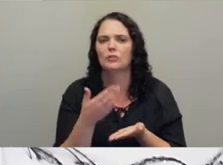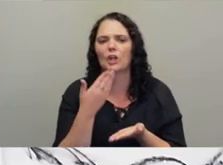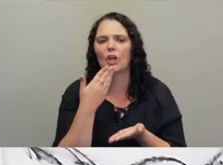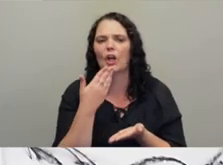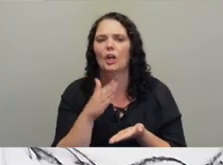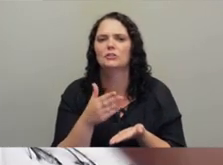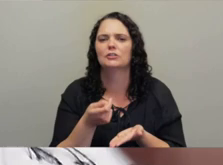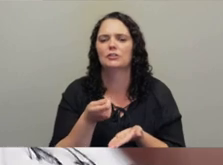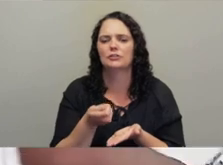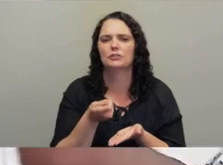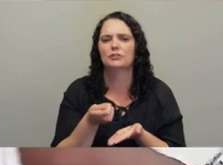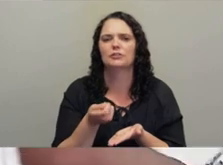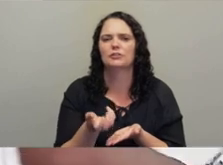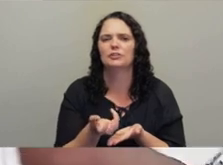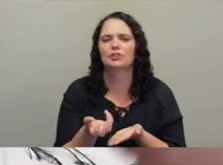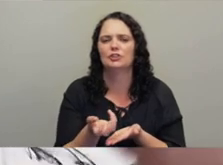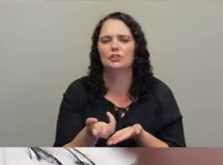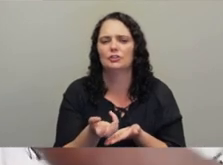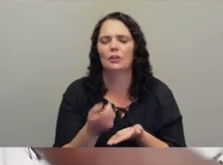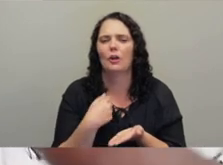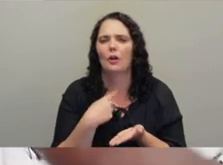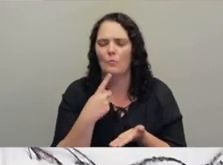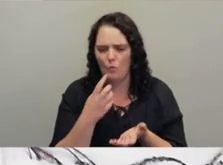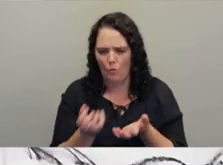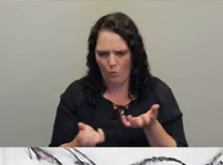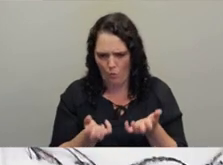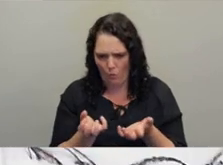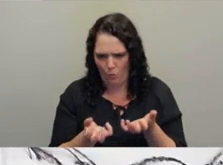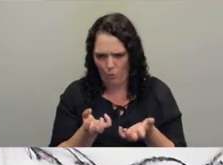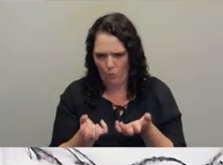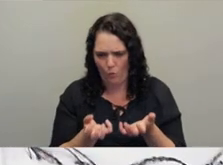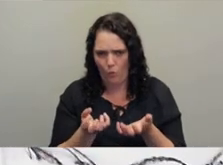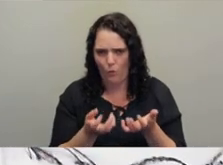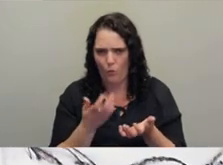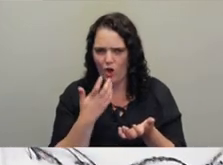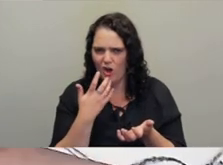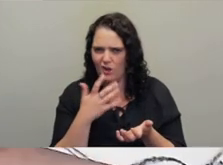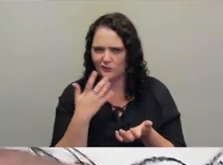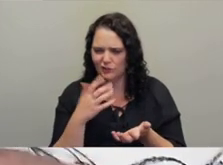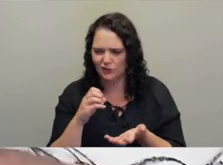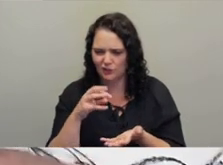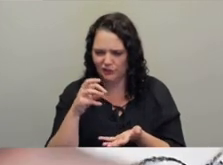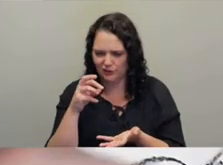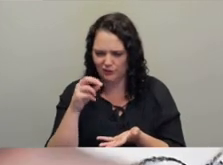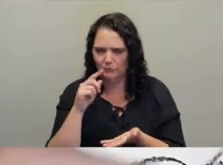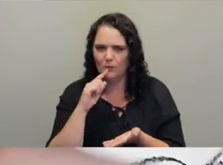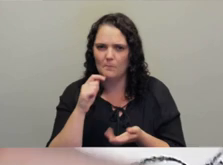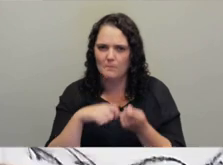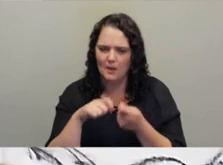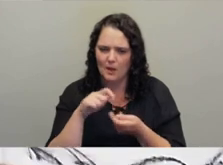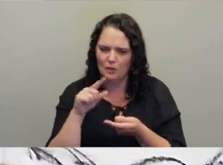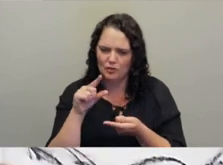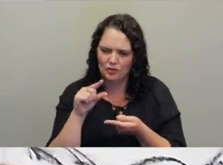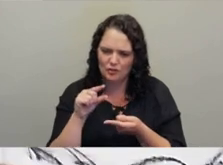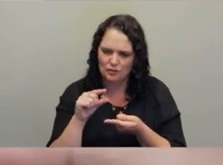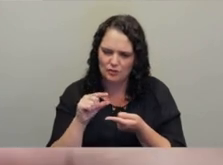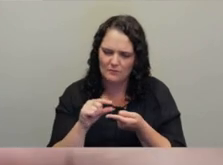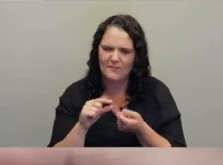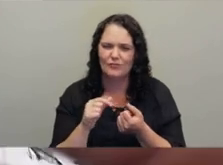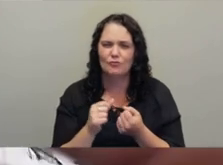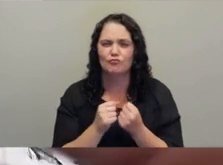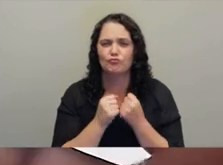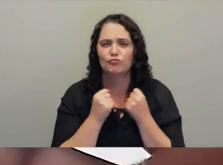off about half of the water from that. So I would concentrate it down by cooking it down even more. So I get a really,